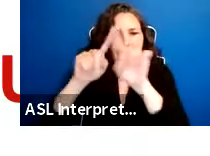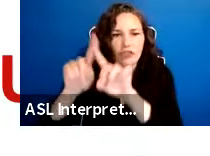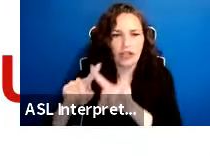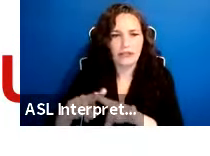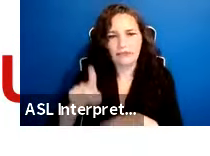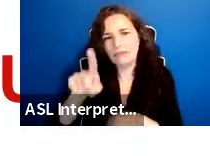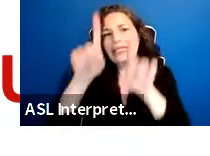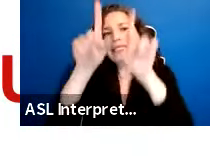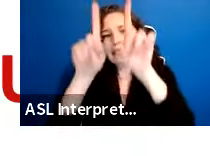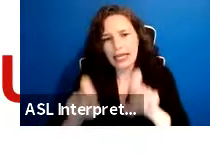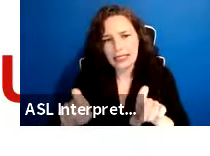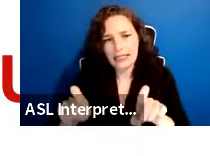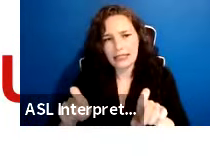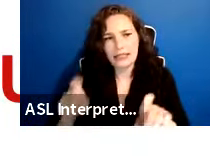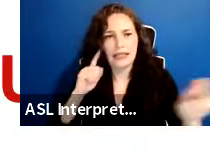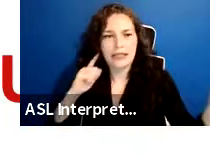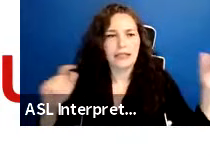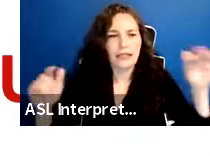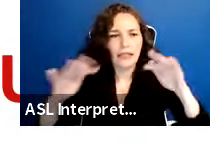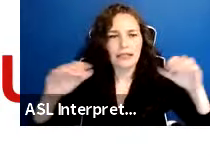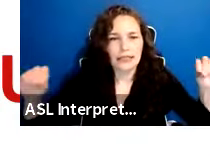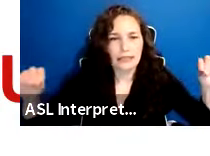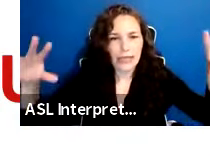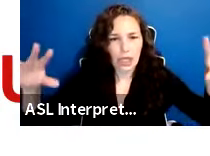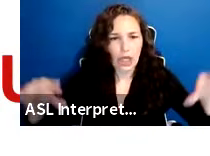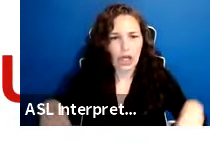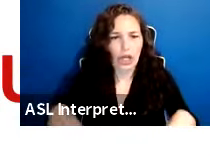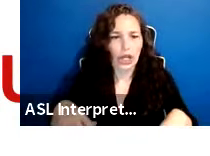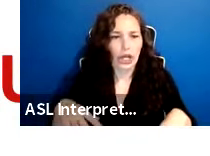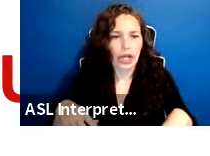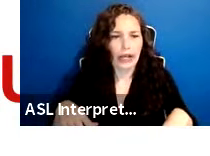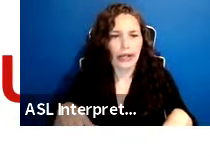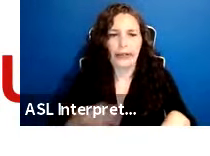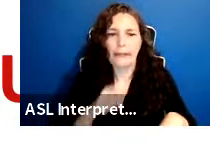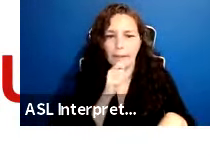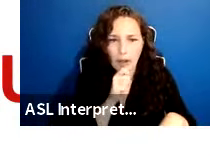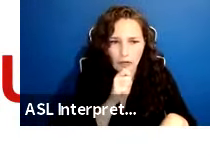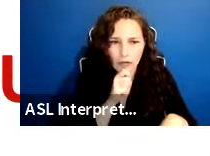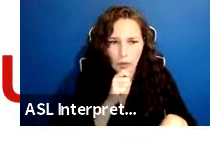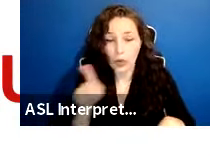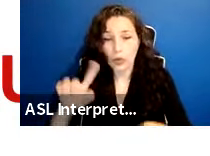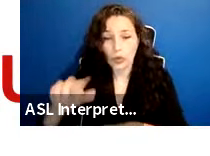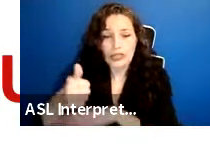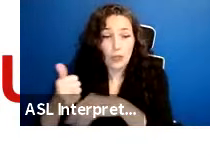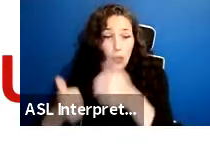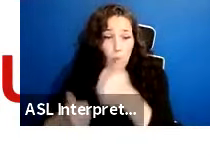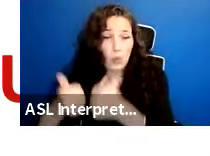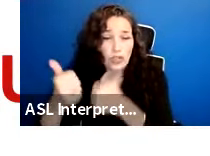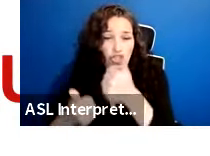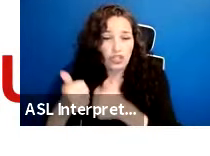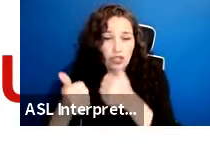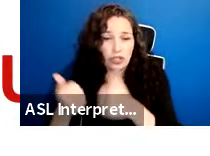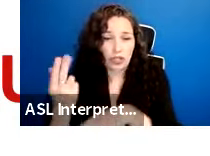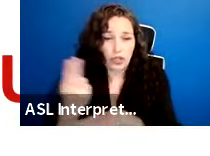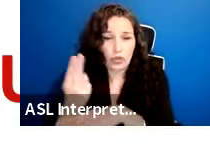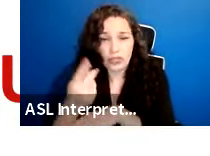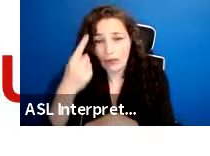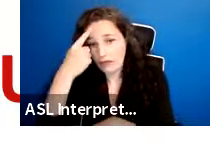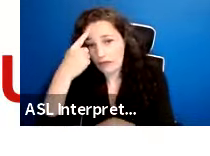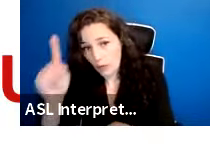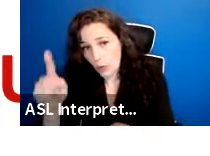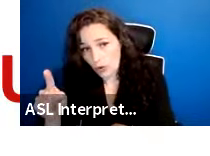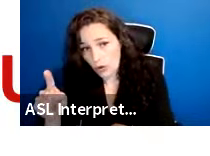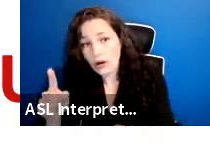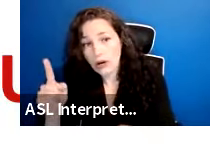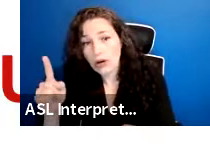and microphone buttons. You can assign what Zoom is using for the speaker and for your microphone. And again, sometimes you have